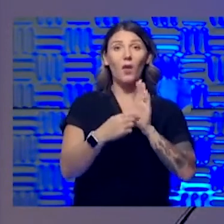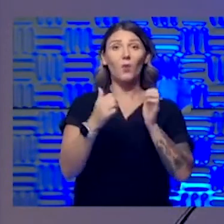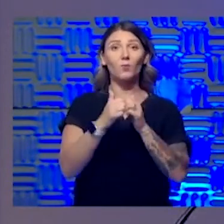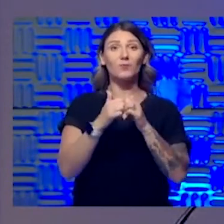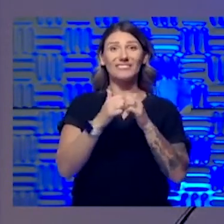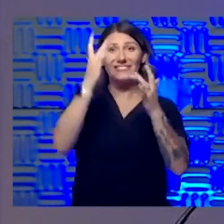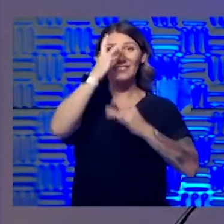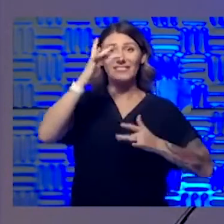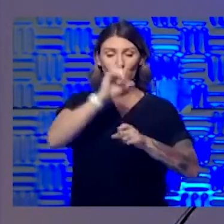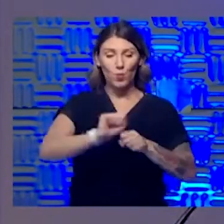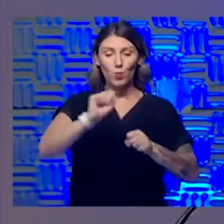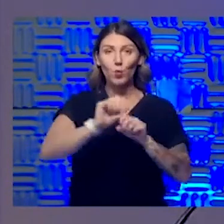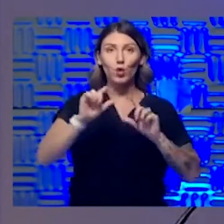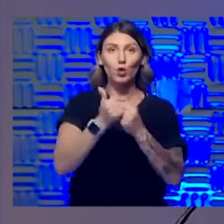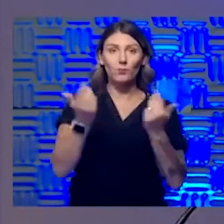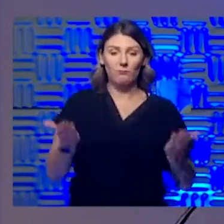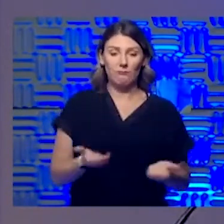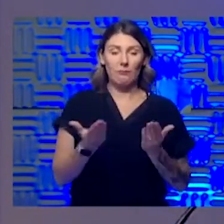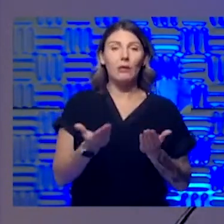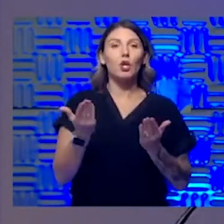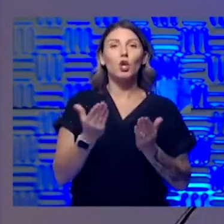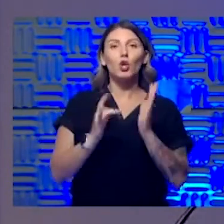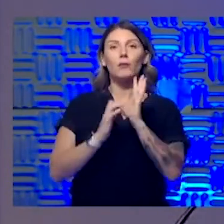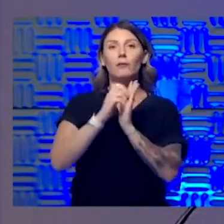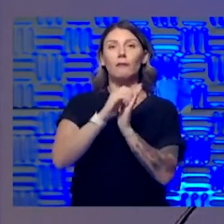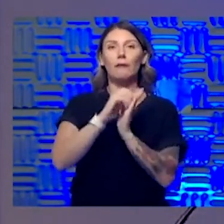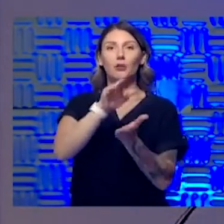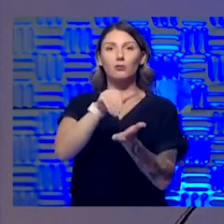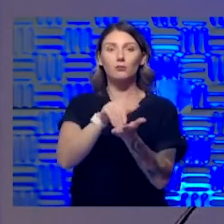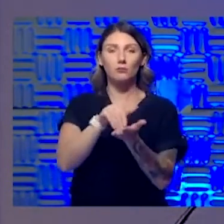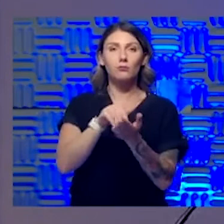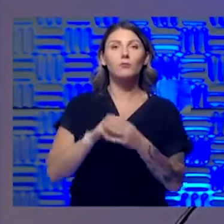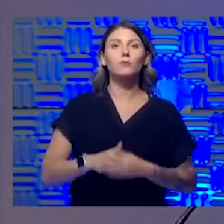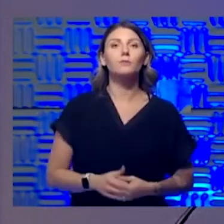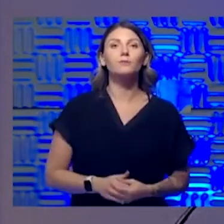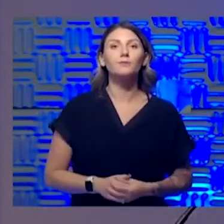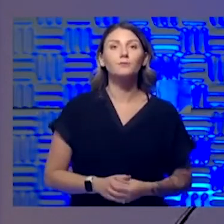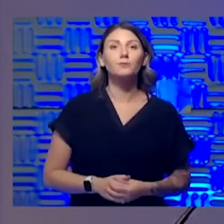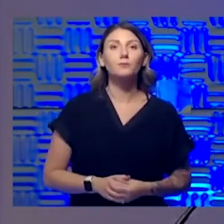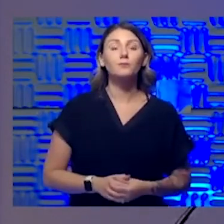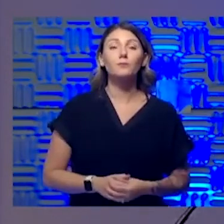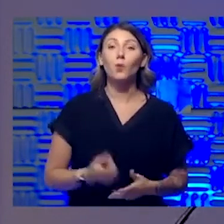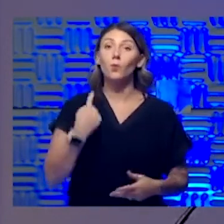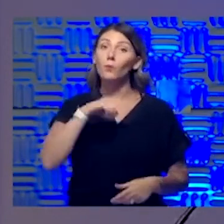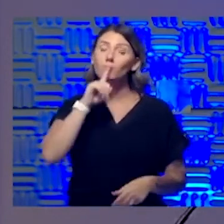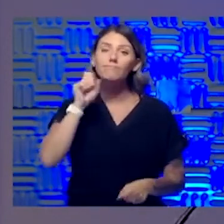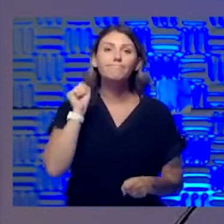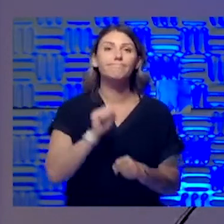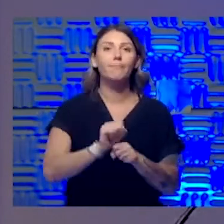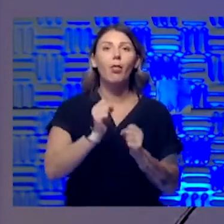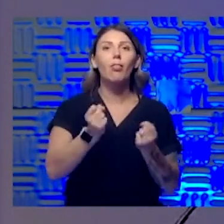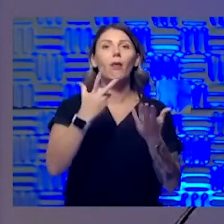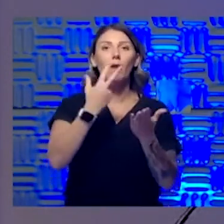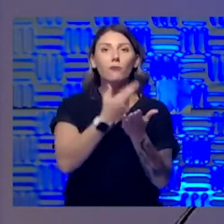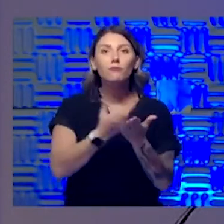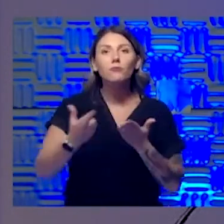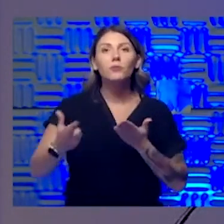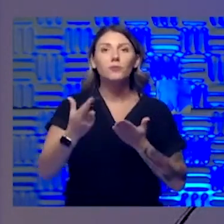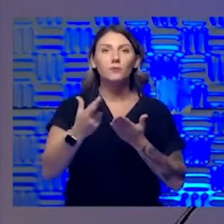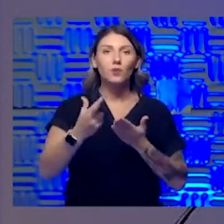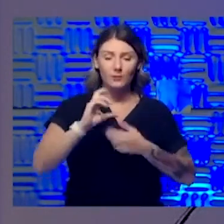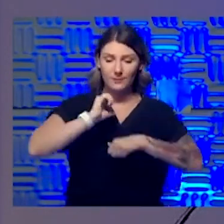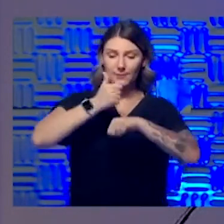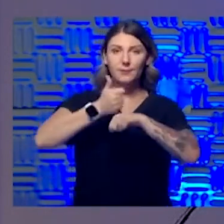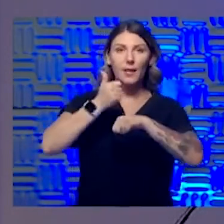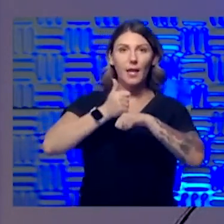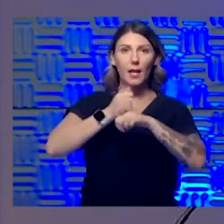have in the Cancer Center. And we've devoted a lot of resources to standing that group up, and